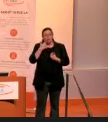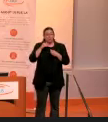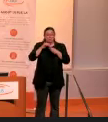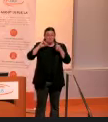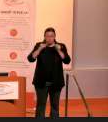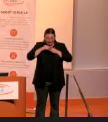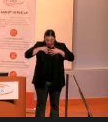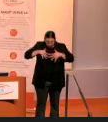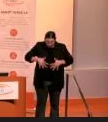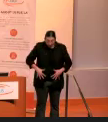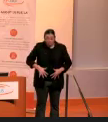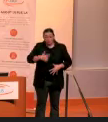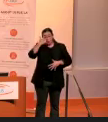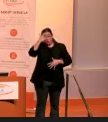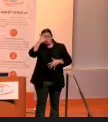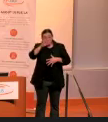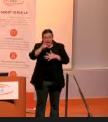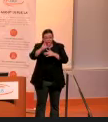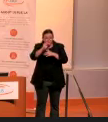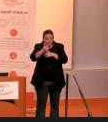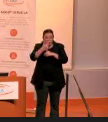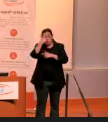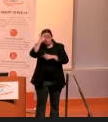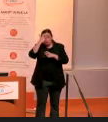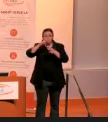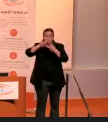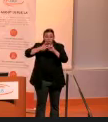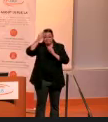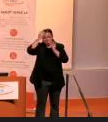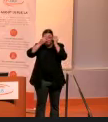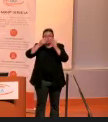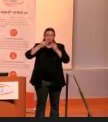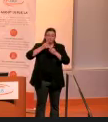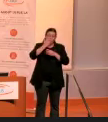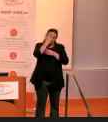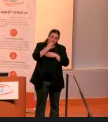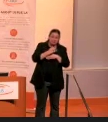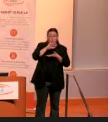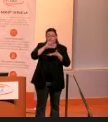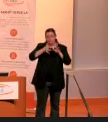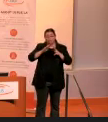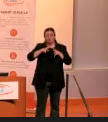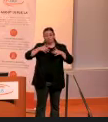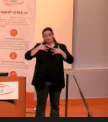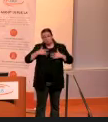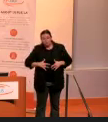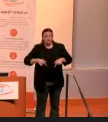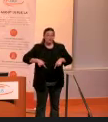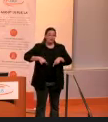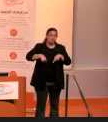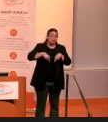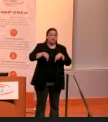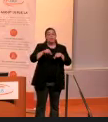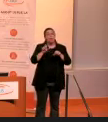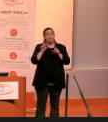pain, brain fog, cognitive dysfunction, poor sleep, depression, anxiety. And it can